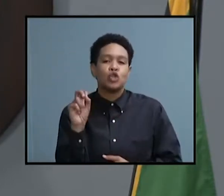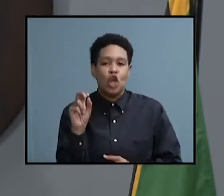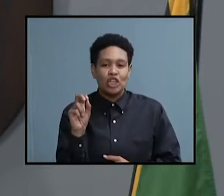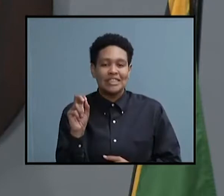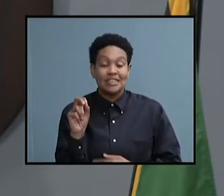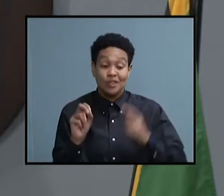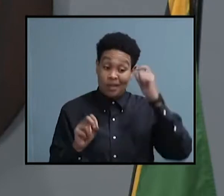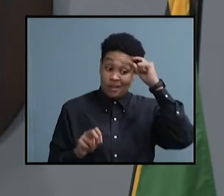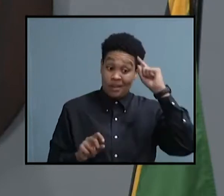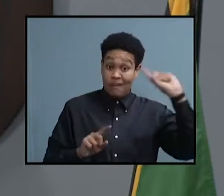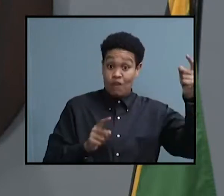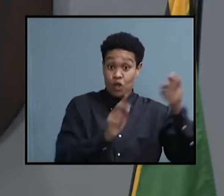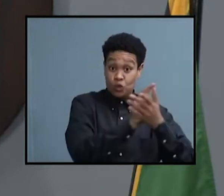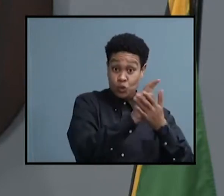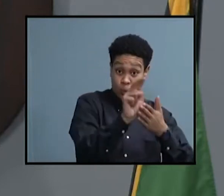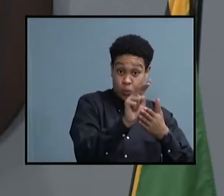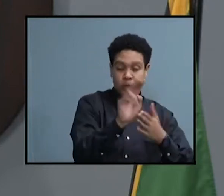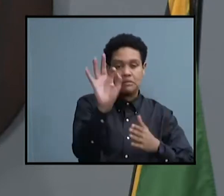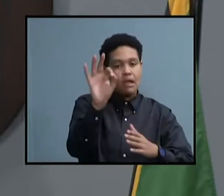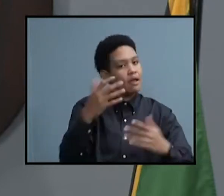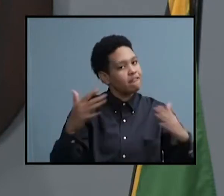30th, 2020.